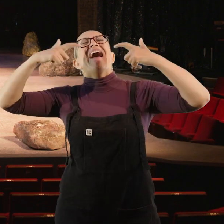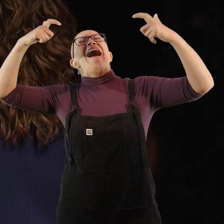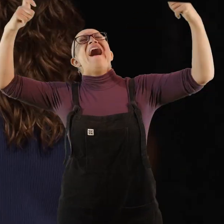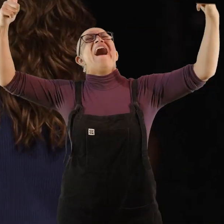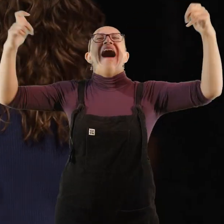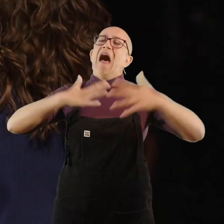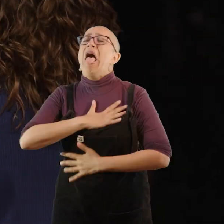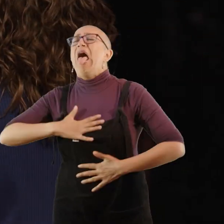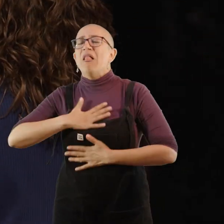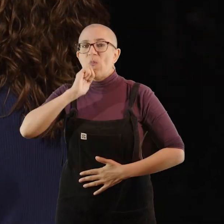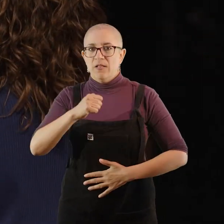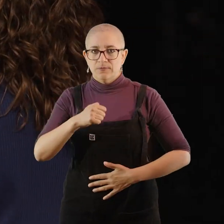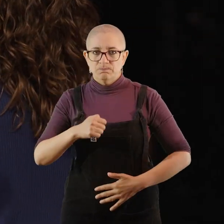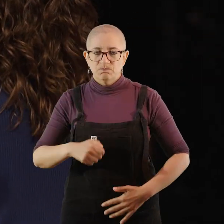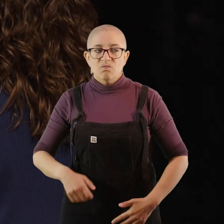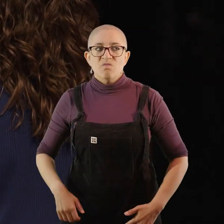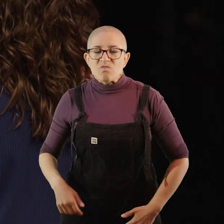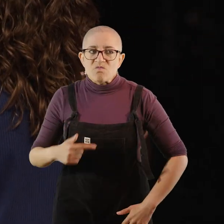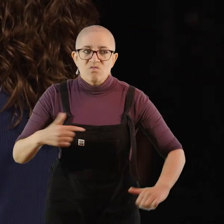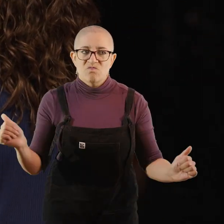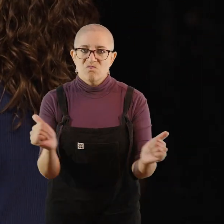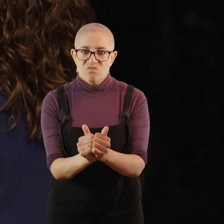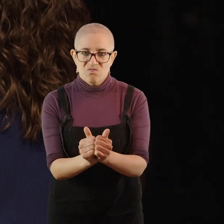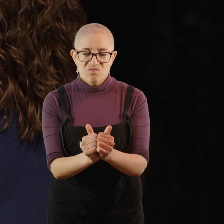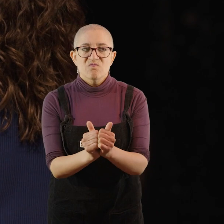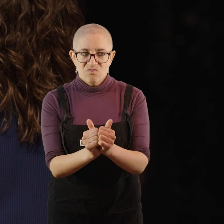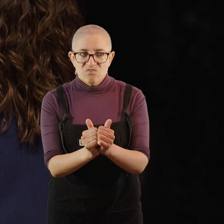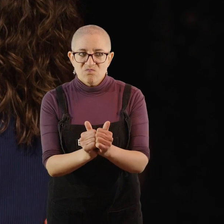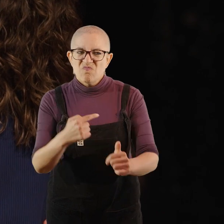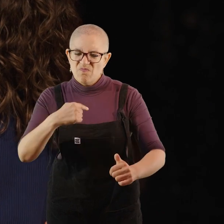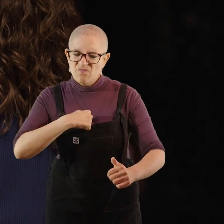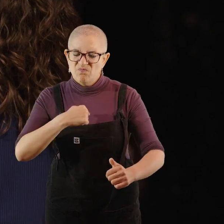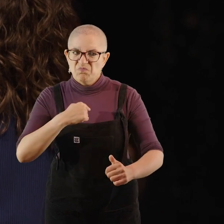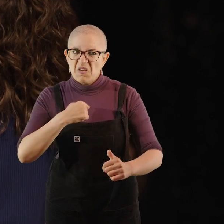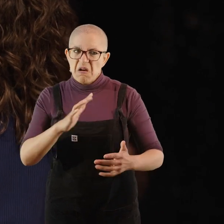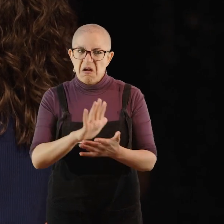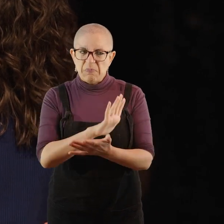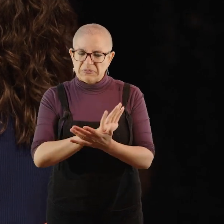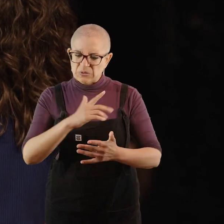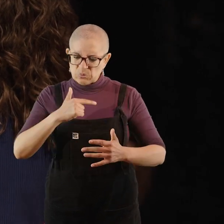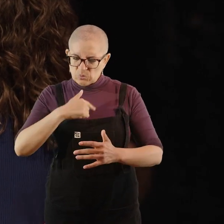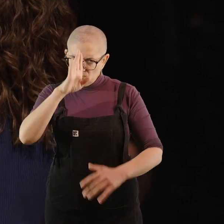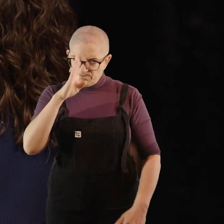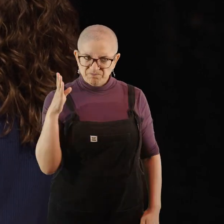I am settled, and bend up each corporal agent to this terrible feat.